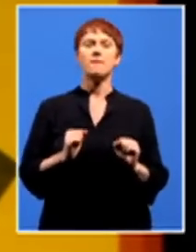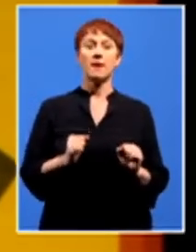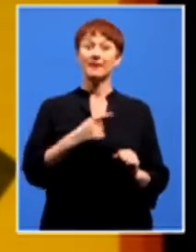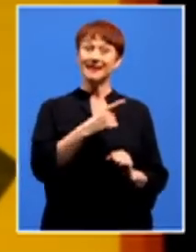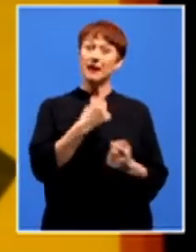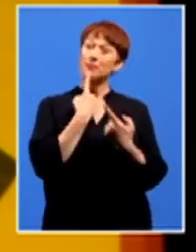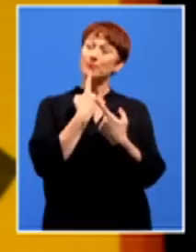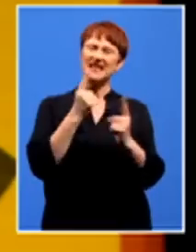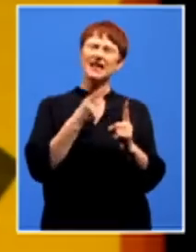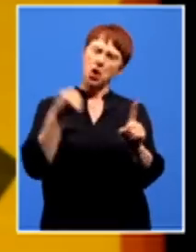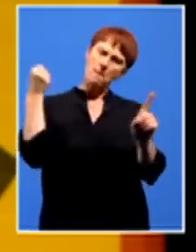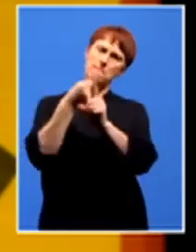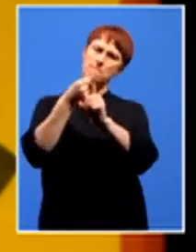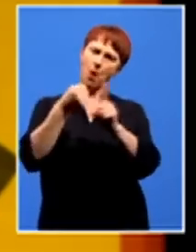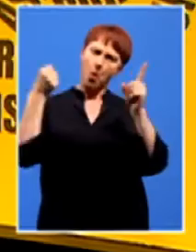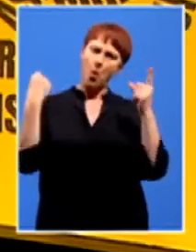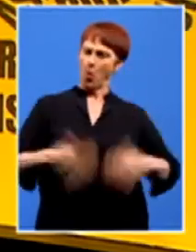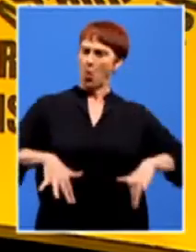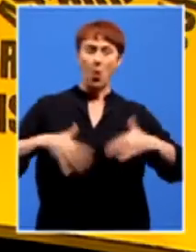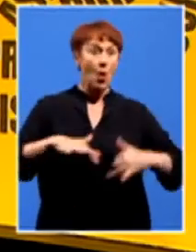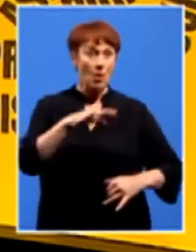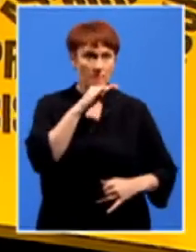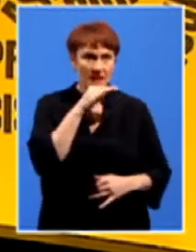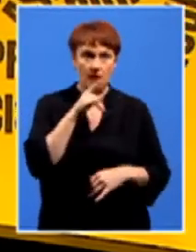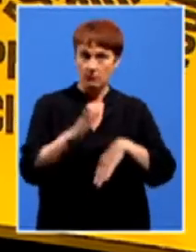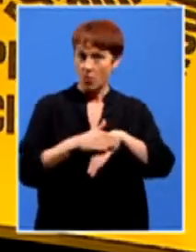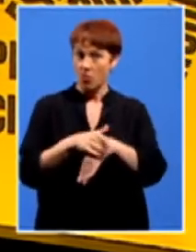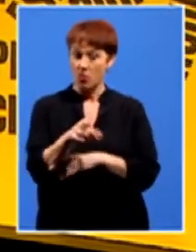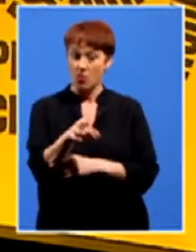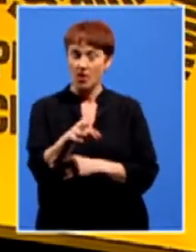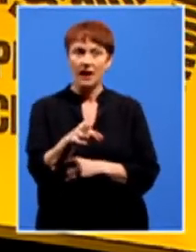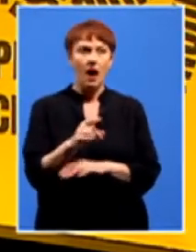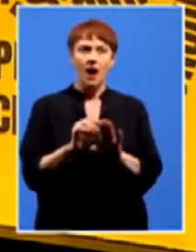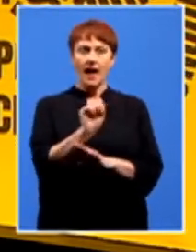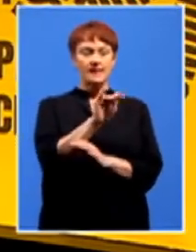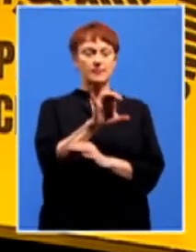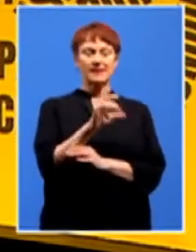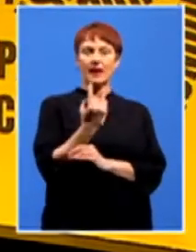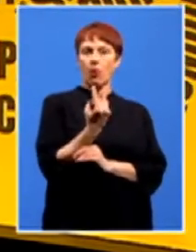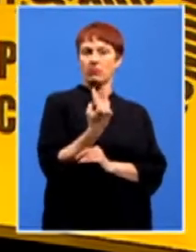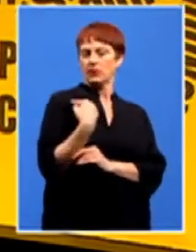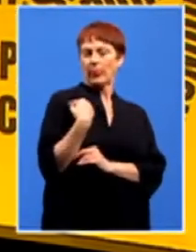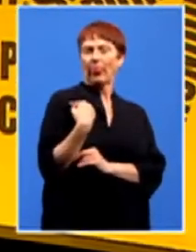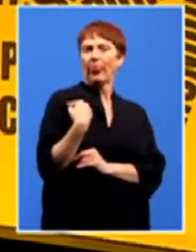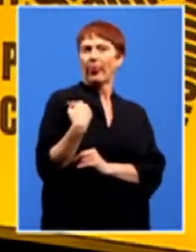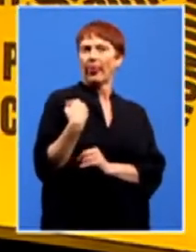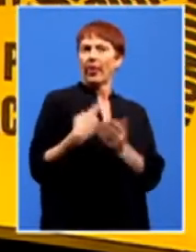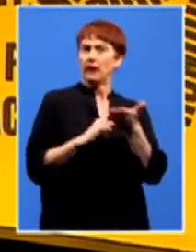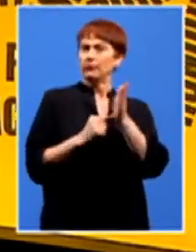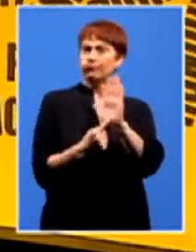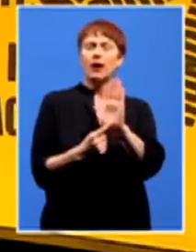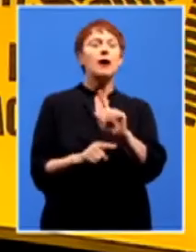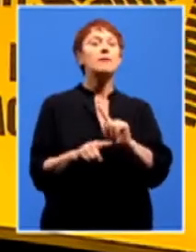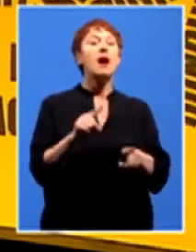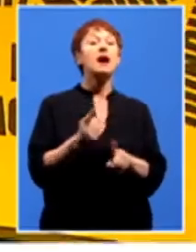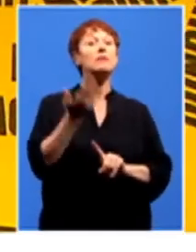hard hitting. I wish there was more work like that out there. Well, the SABC one is a lot more recent, but it was banned because people complained. But